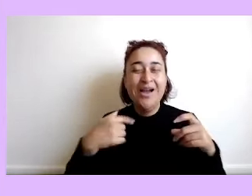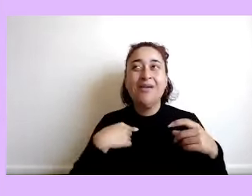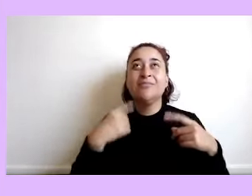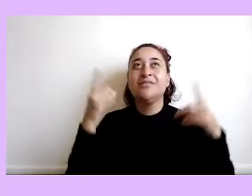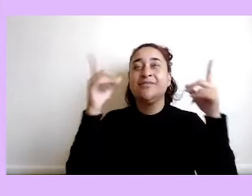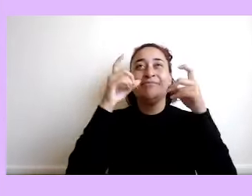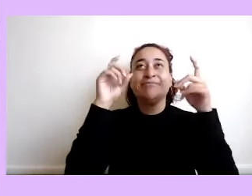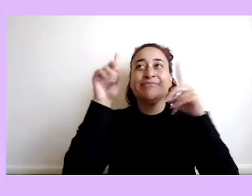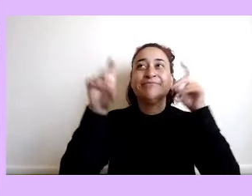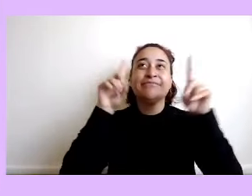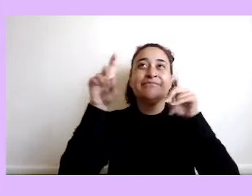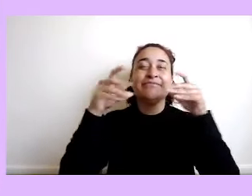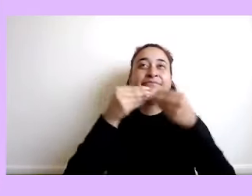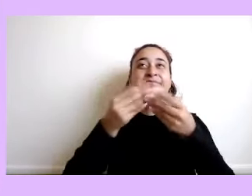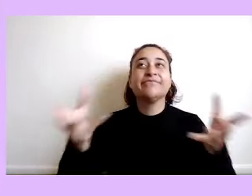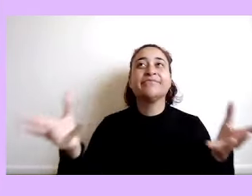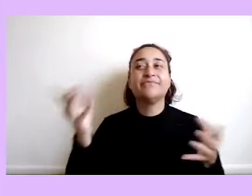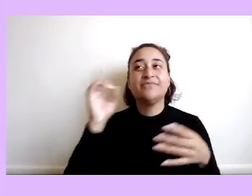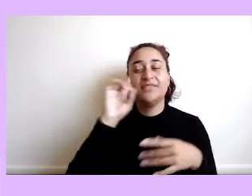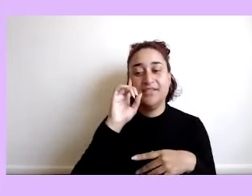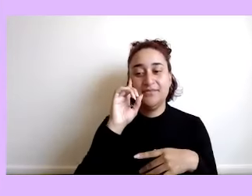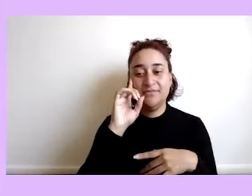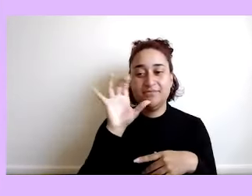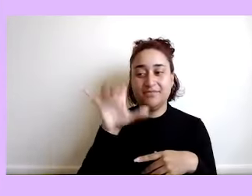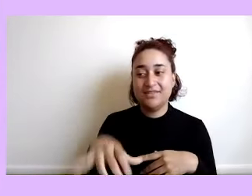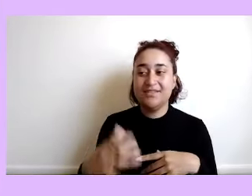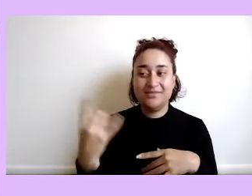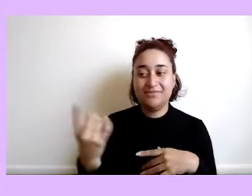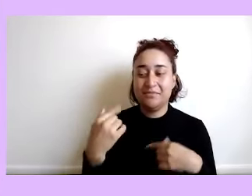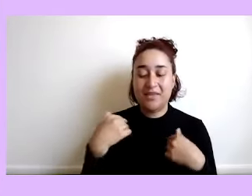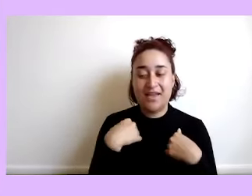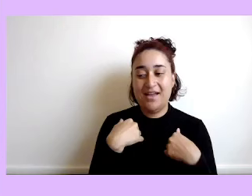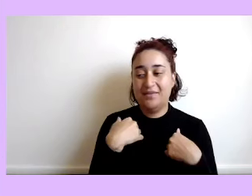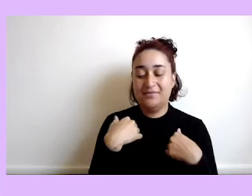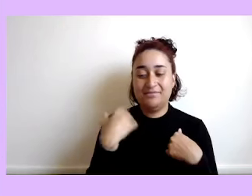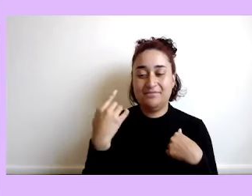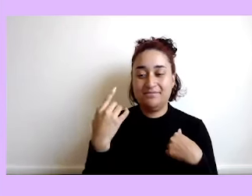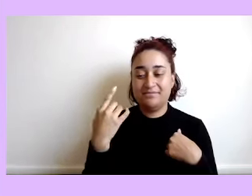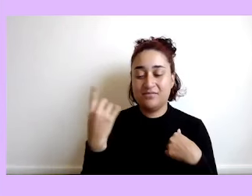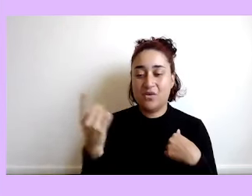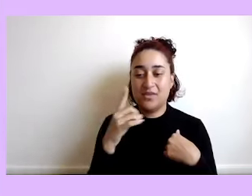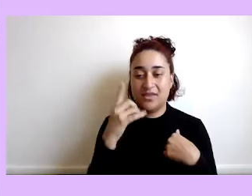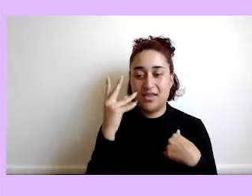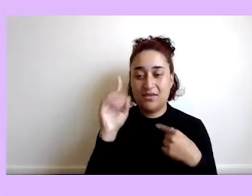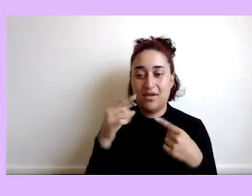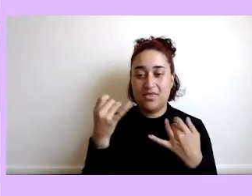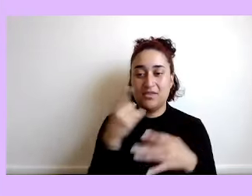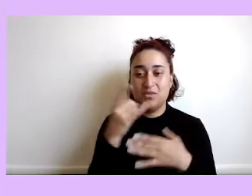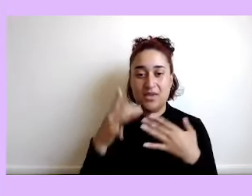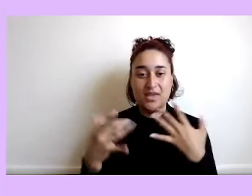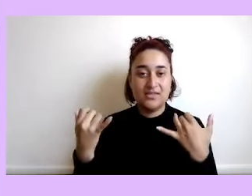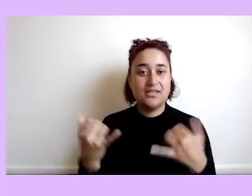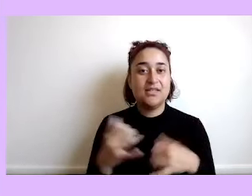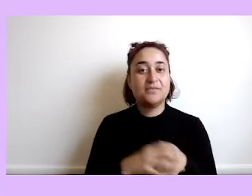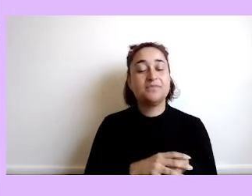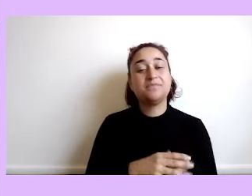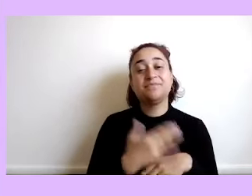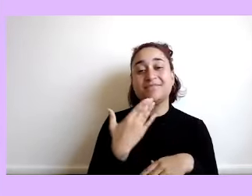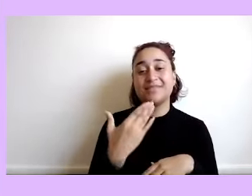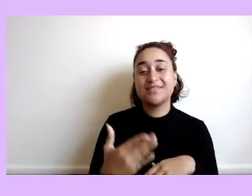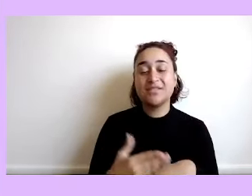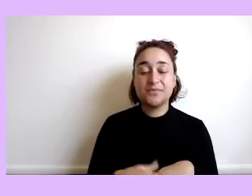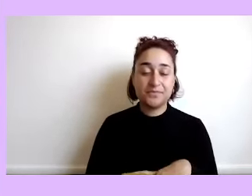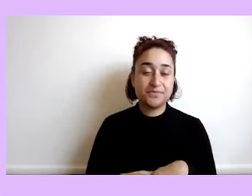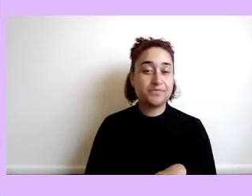out in the space, I think, because that's definitely something I'm actively thinking about over this weekend and today. Thanks, Karthik. Yeah,